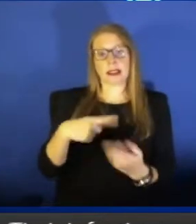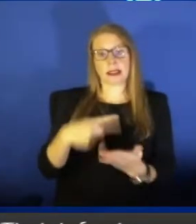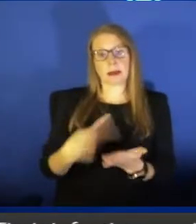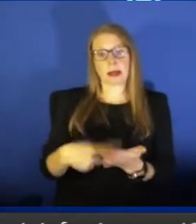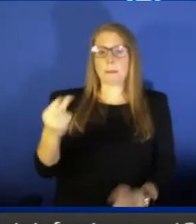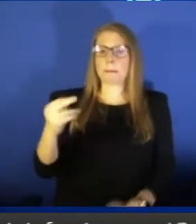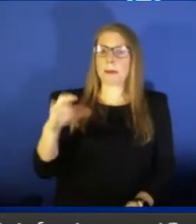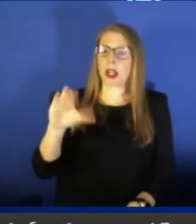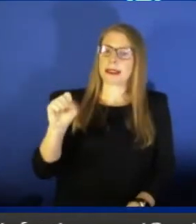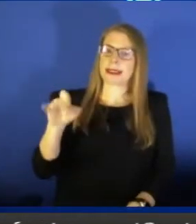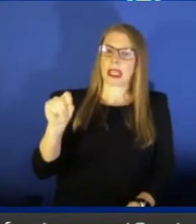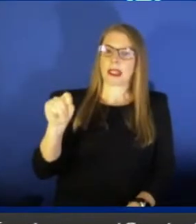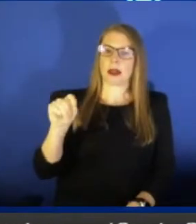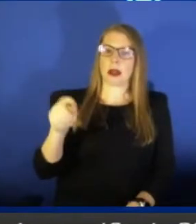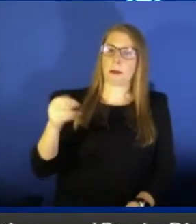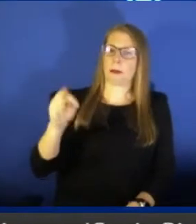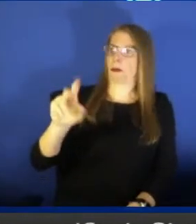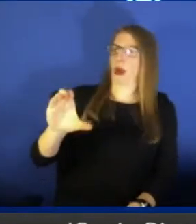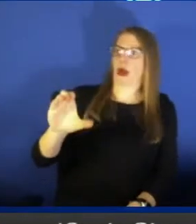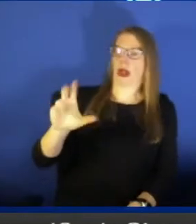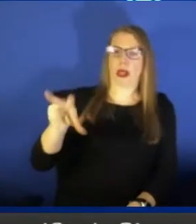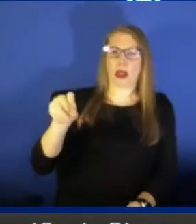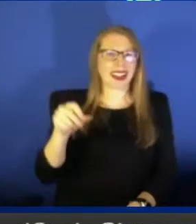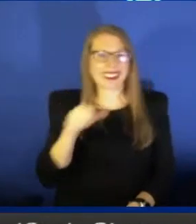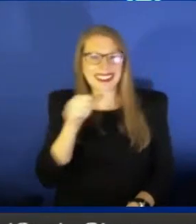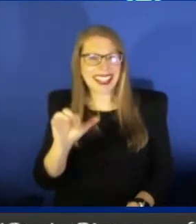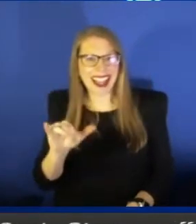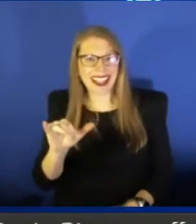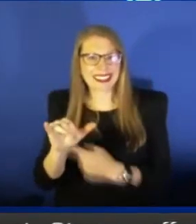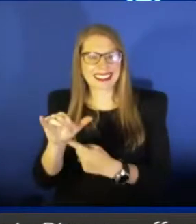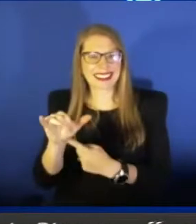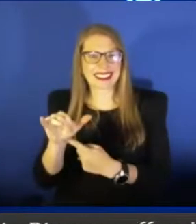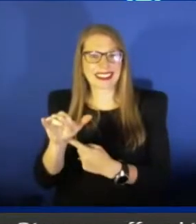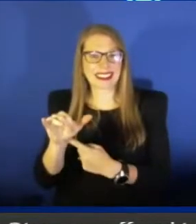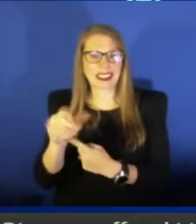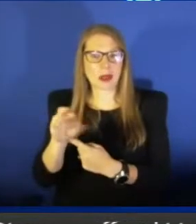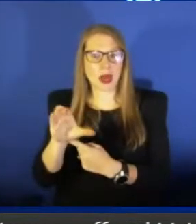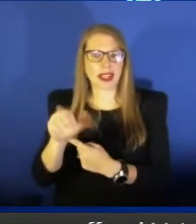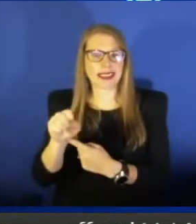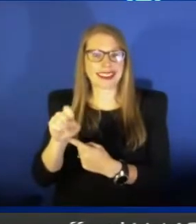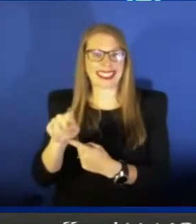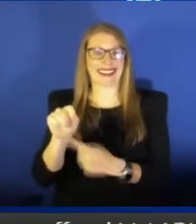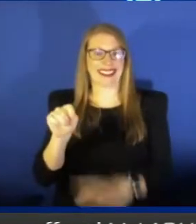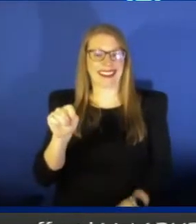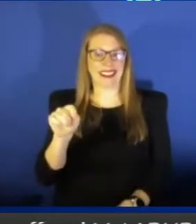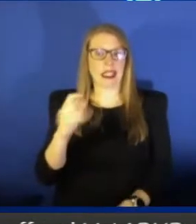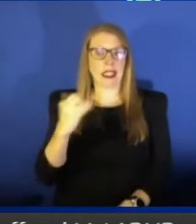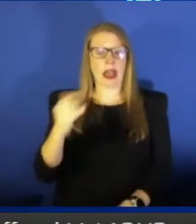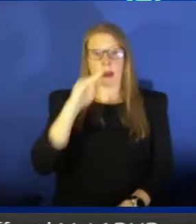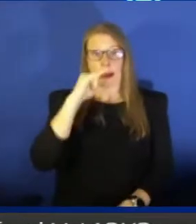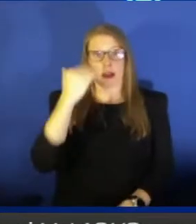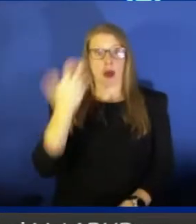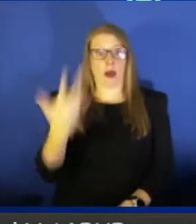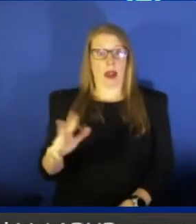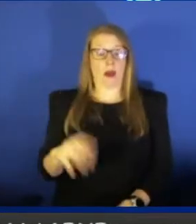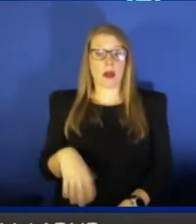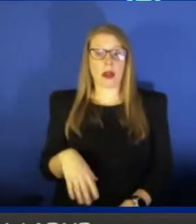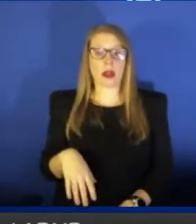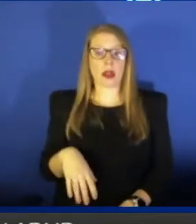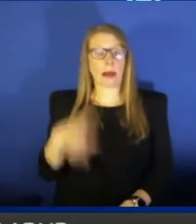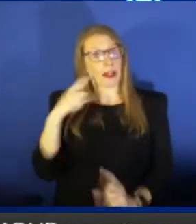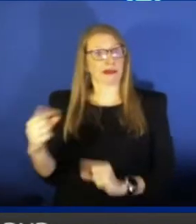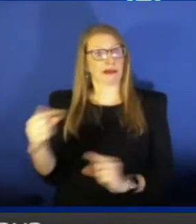even more potent. So their structure is modified a little bit, even more potent, which means you need less of it to actually overdose and have